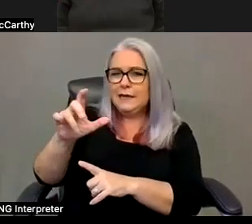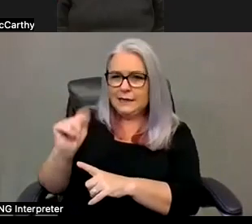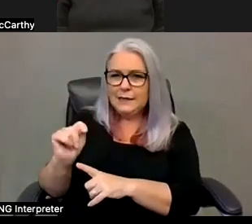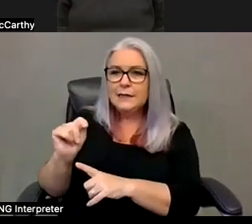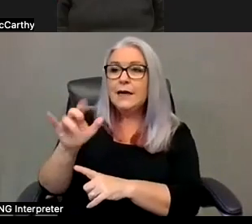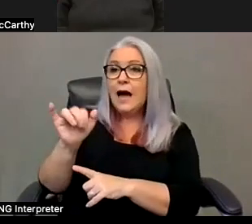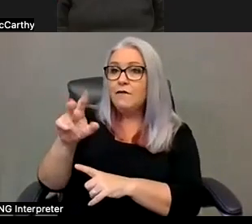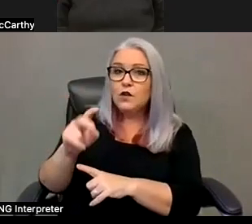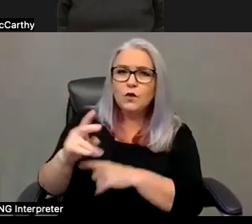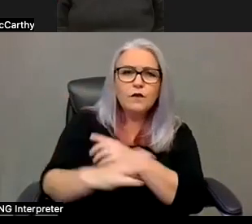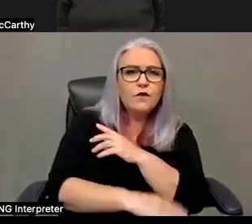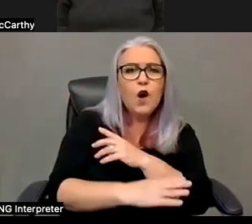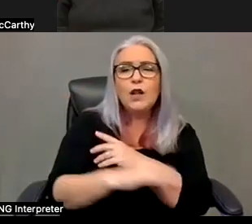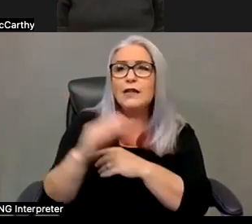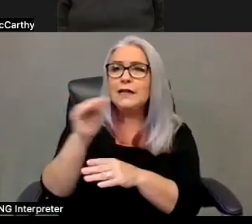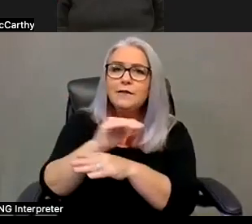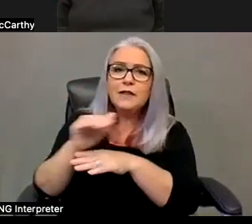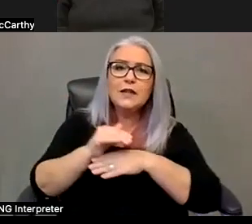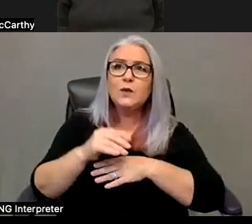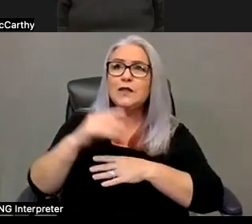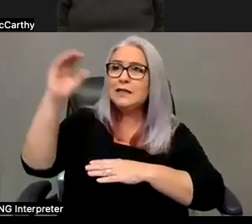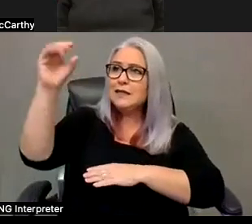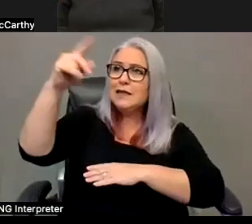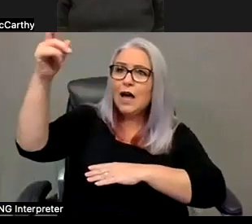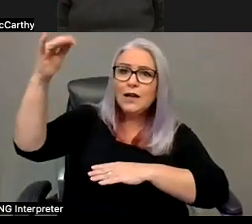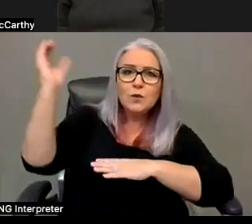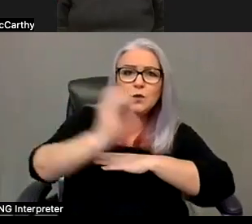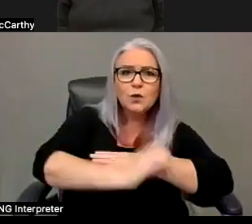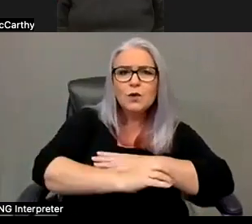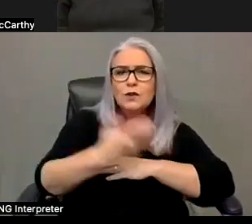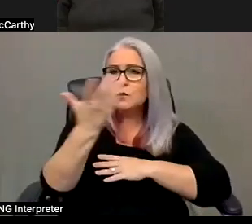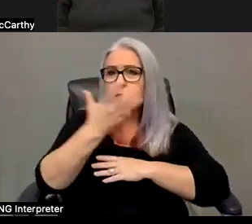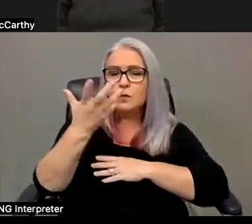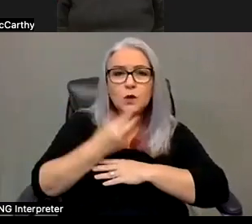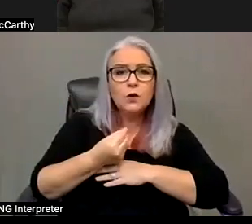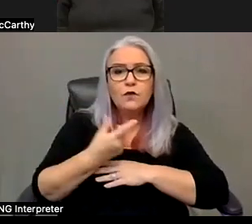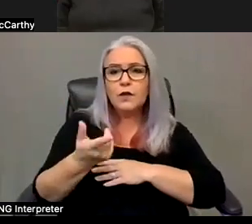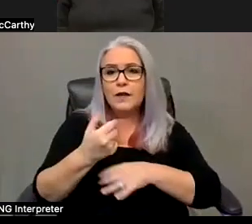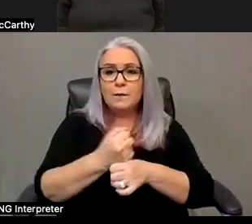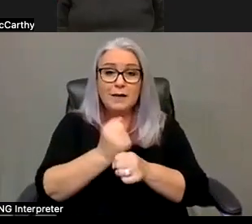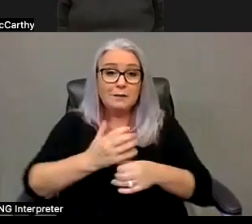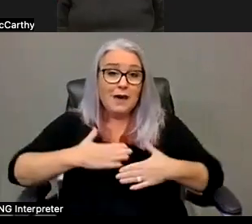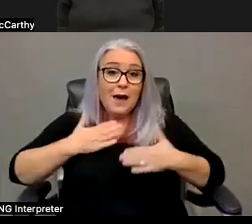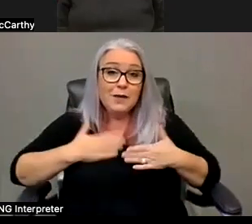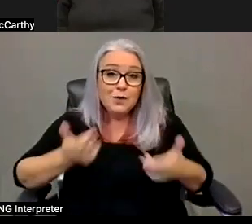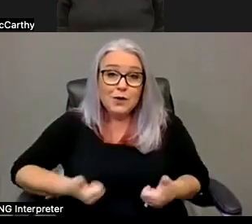fall evening with the sun setting. It's just stunning. And it makes me so happy to live here.